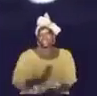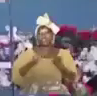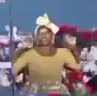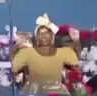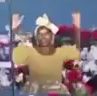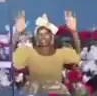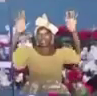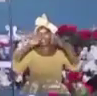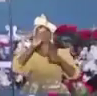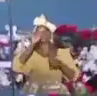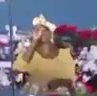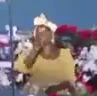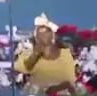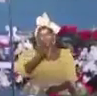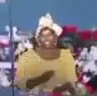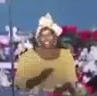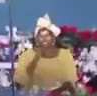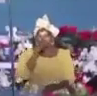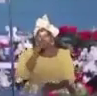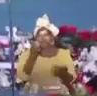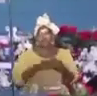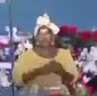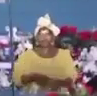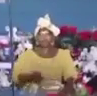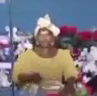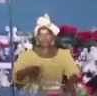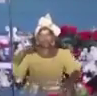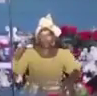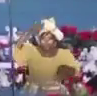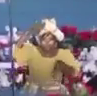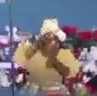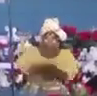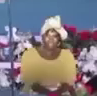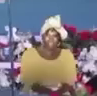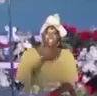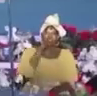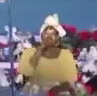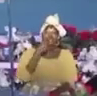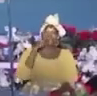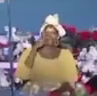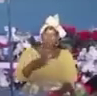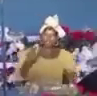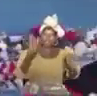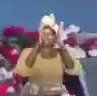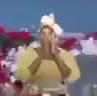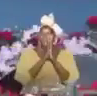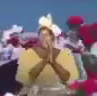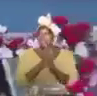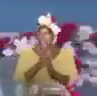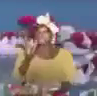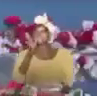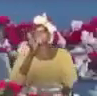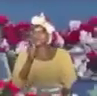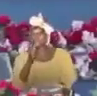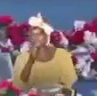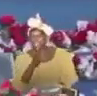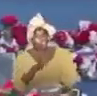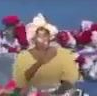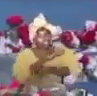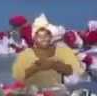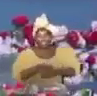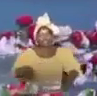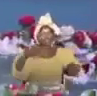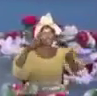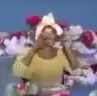you. You want to tame life? You must master the art of prayer. Mommy, don't watch your